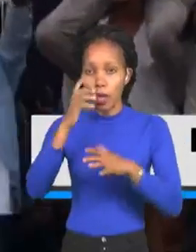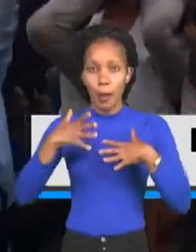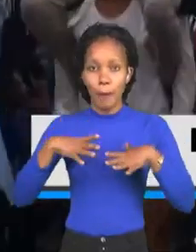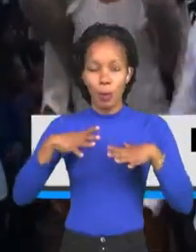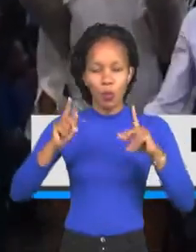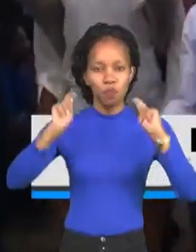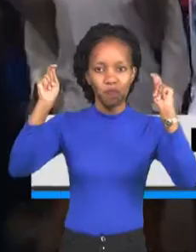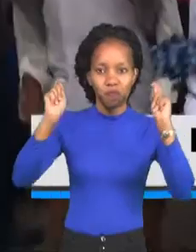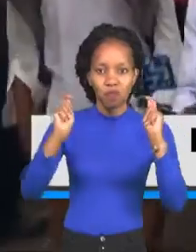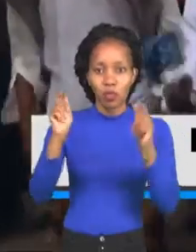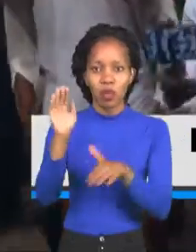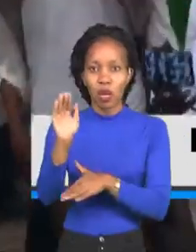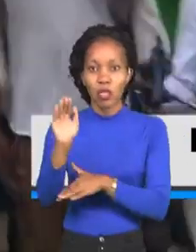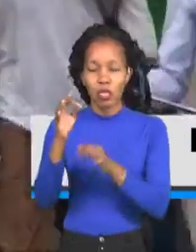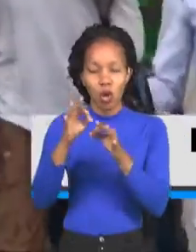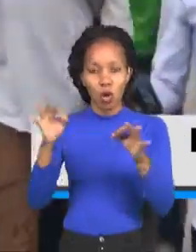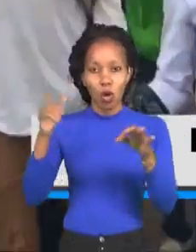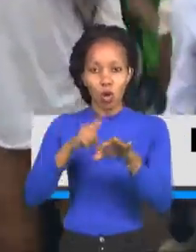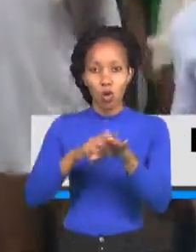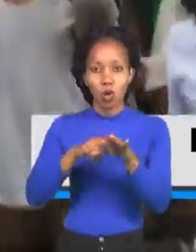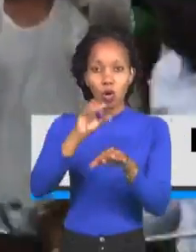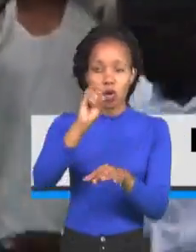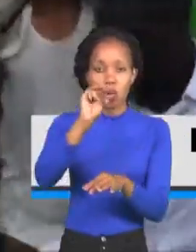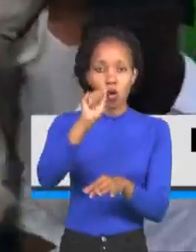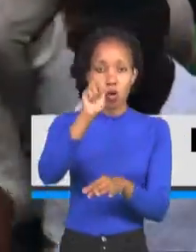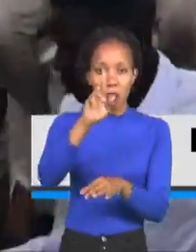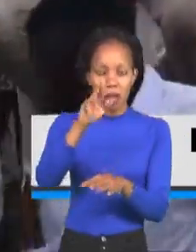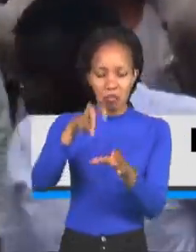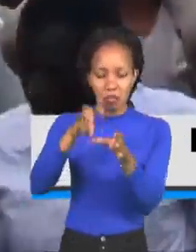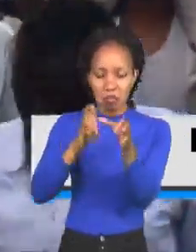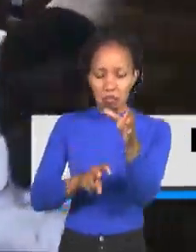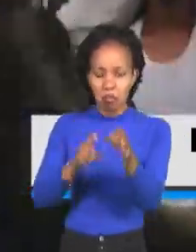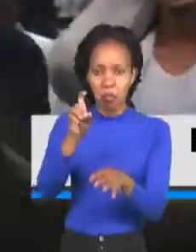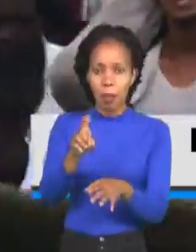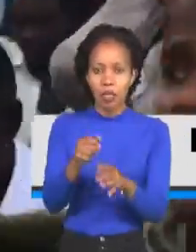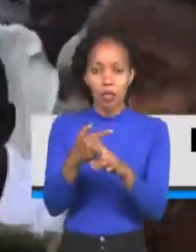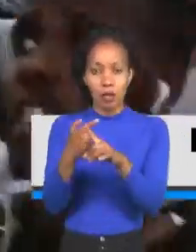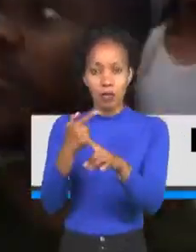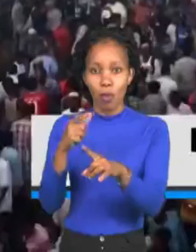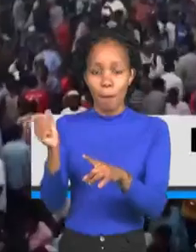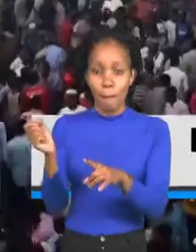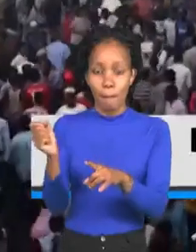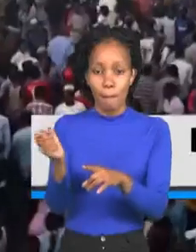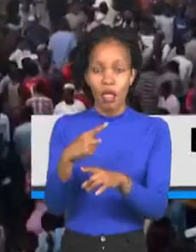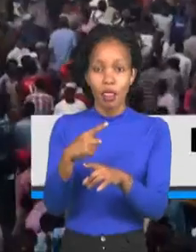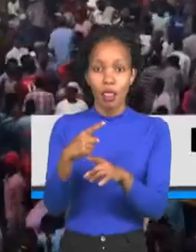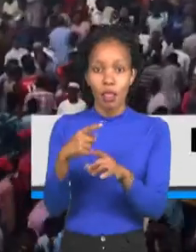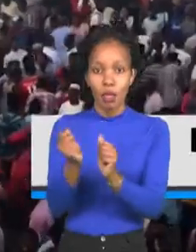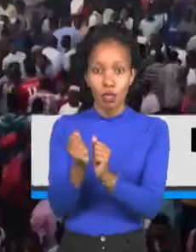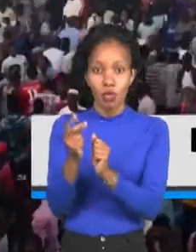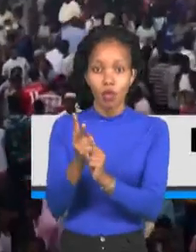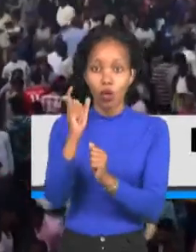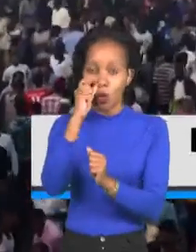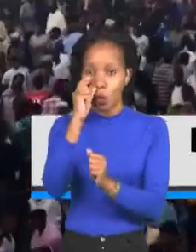took to the streets calling for longtime ruler President Omar al-Bashir to step down. Since December 19th, Sudan has been rocked